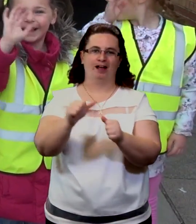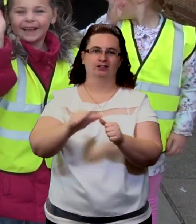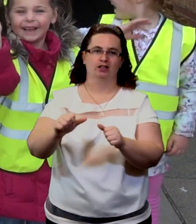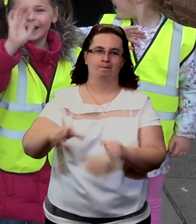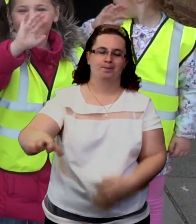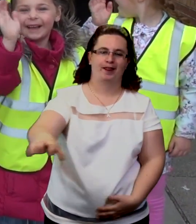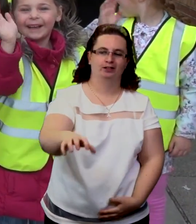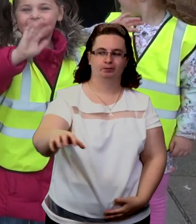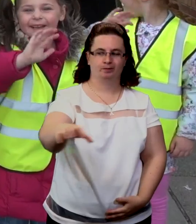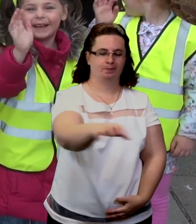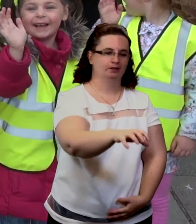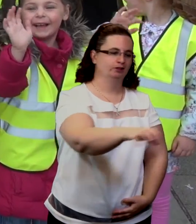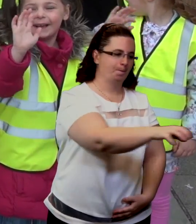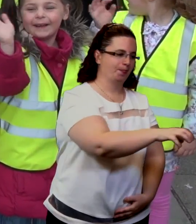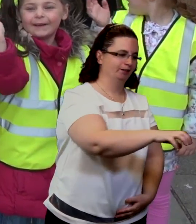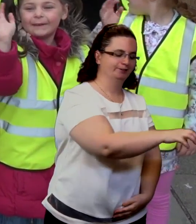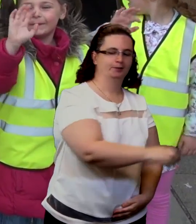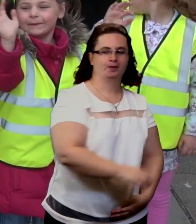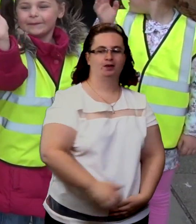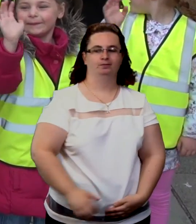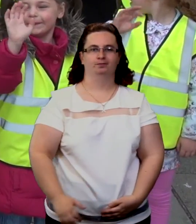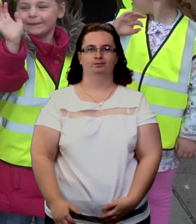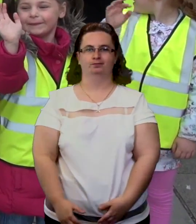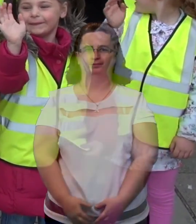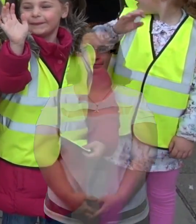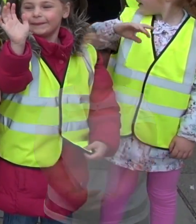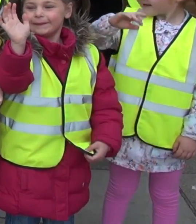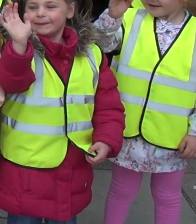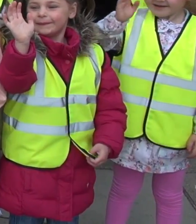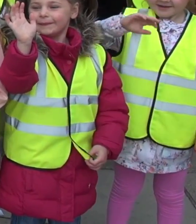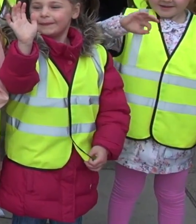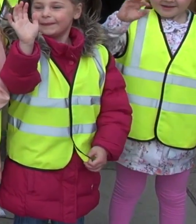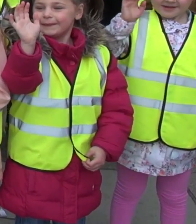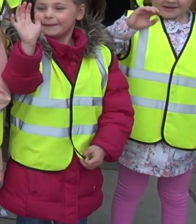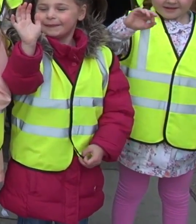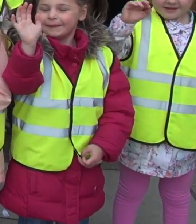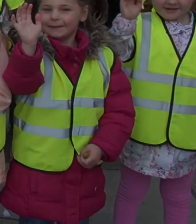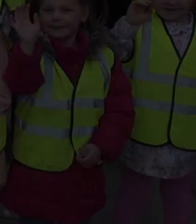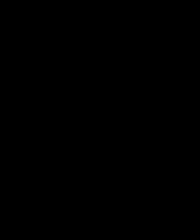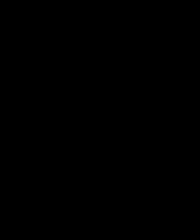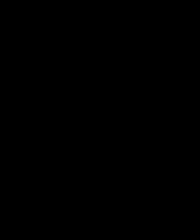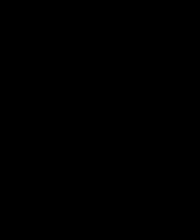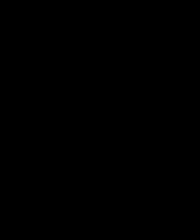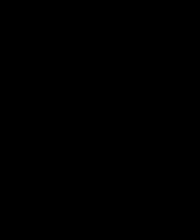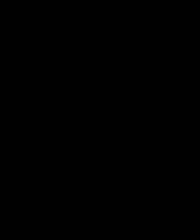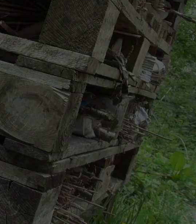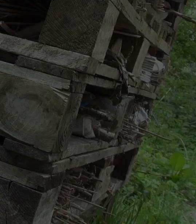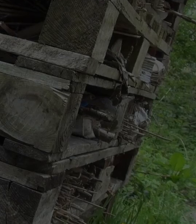you're one of these people who are enabling the children to go out and to make the world a better place.